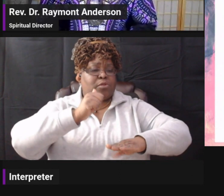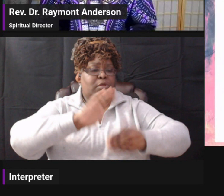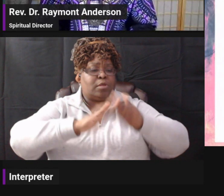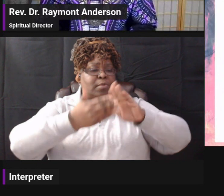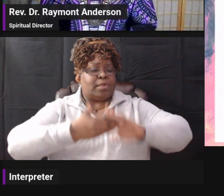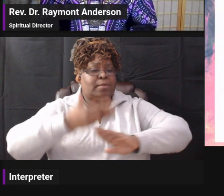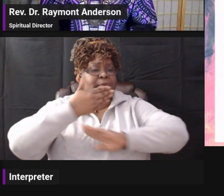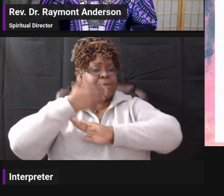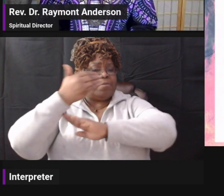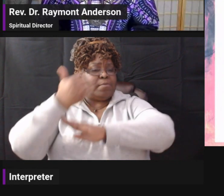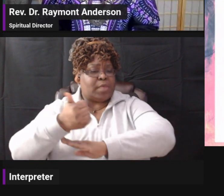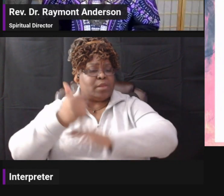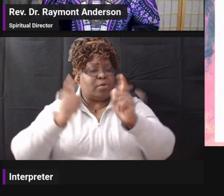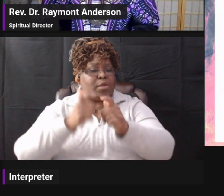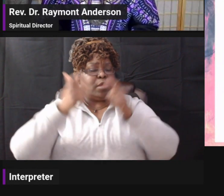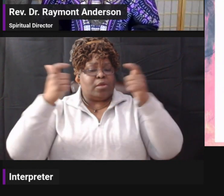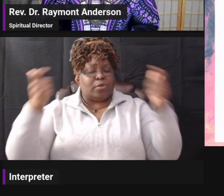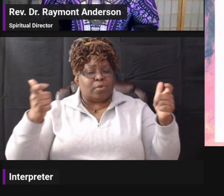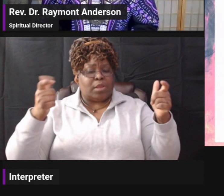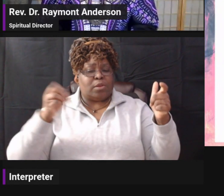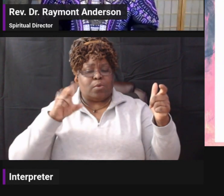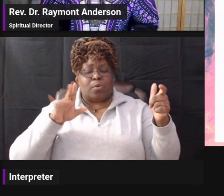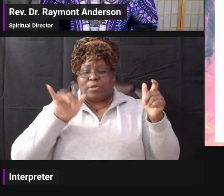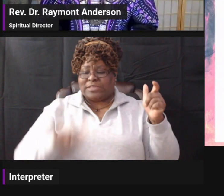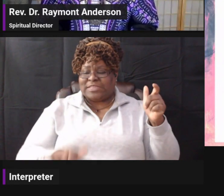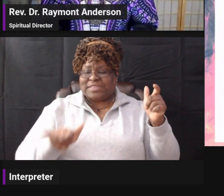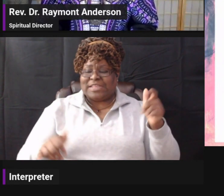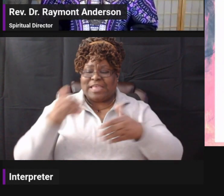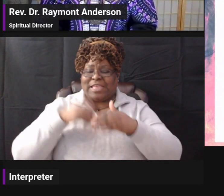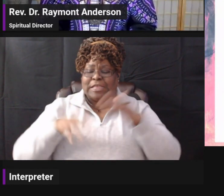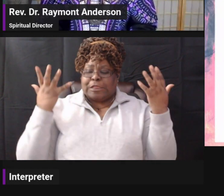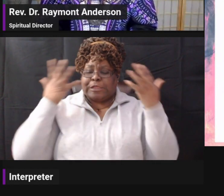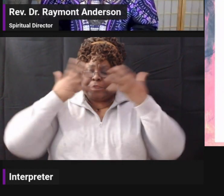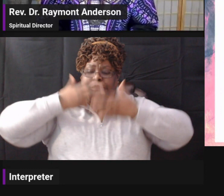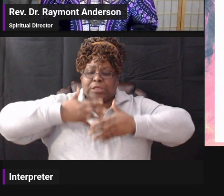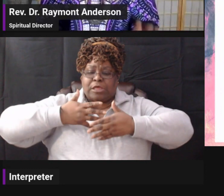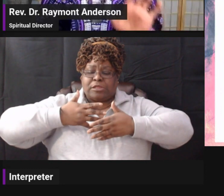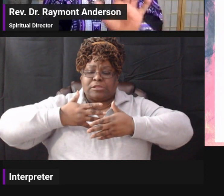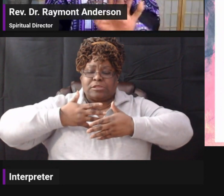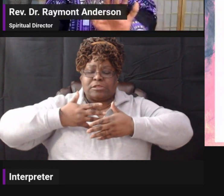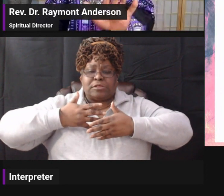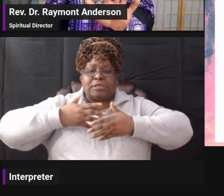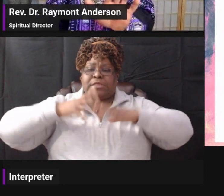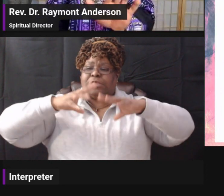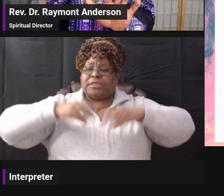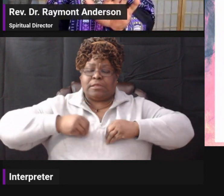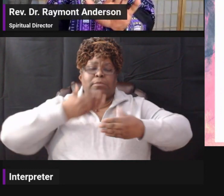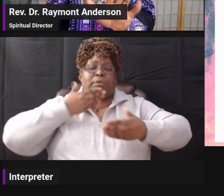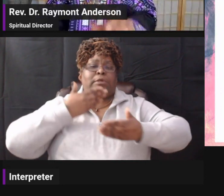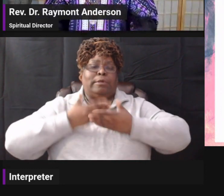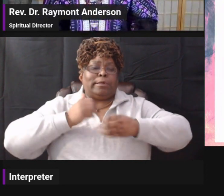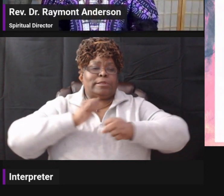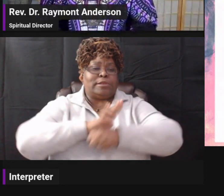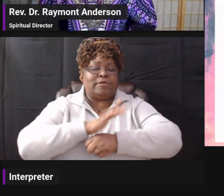greater becoming, remaining within the dark cocoon of a self that has settled for good enough.